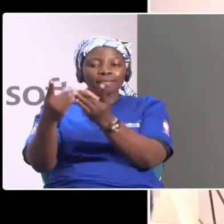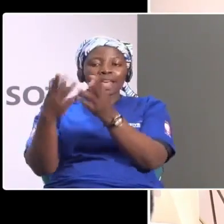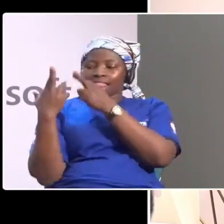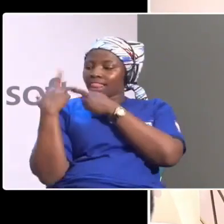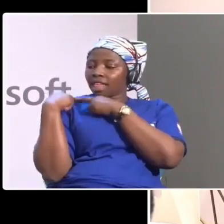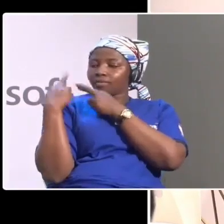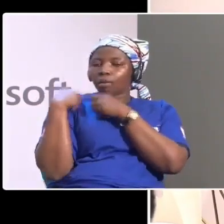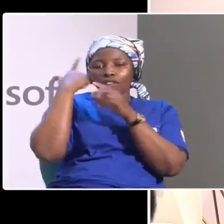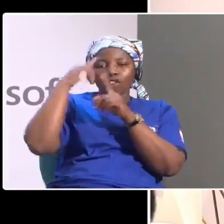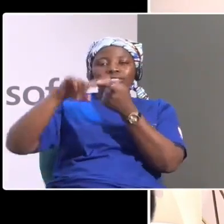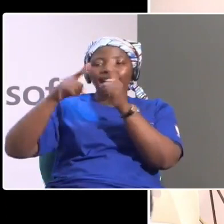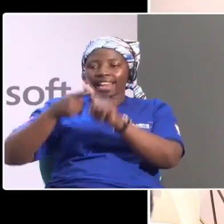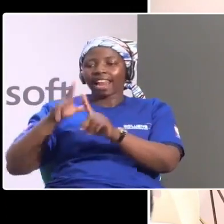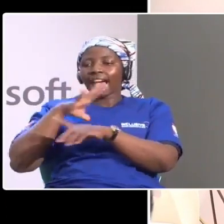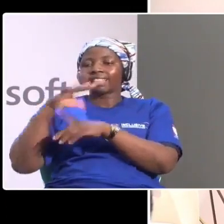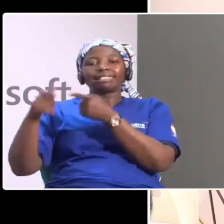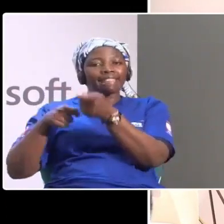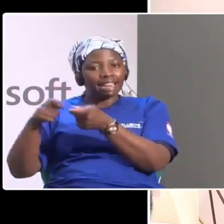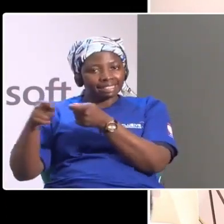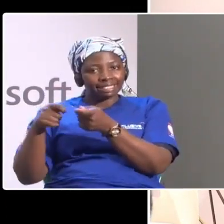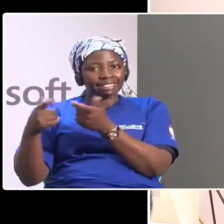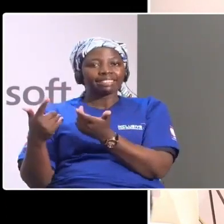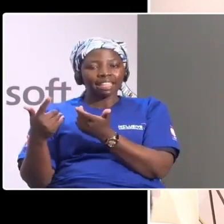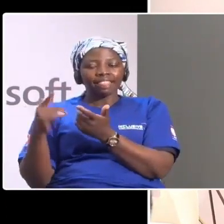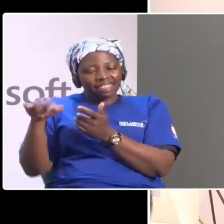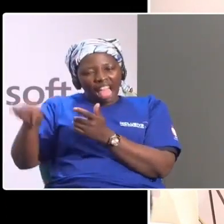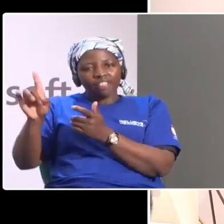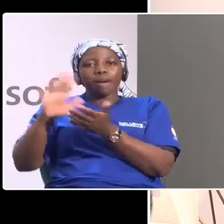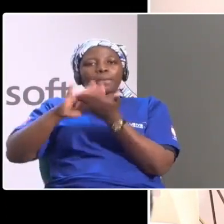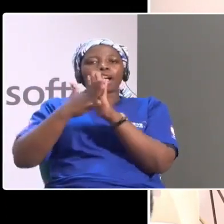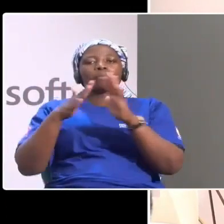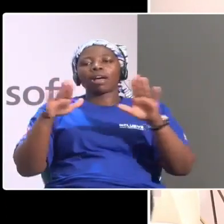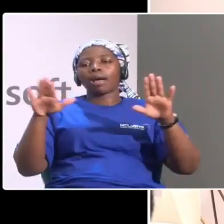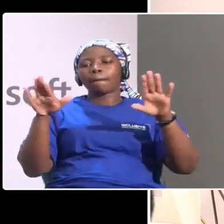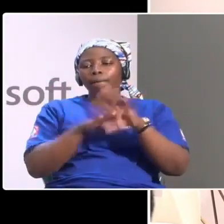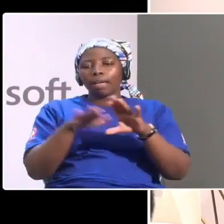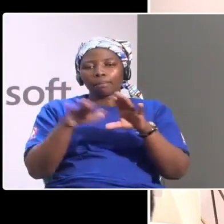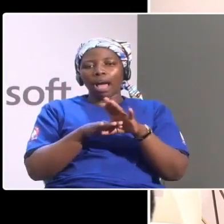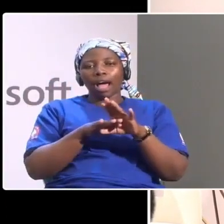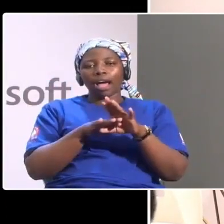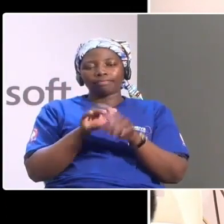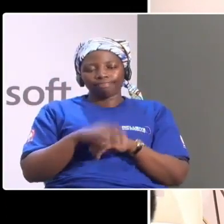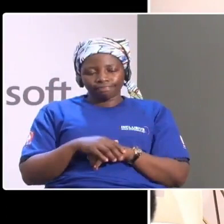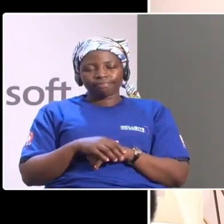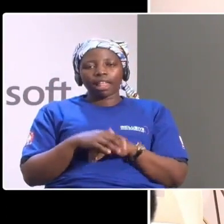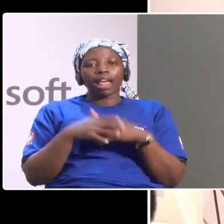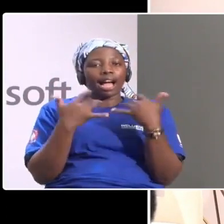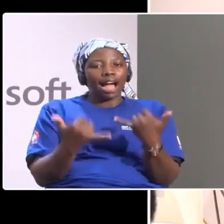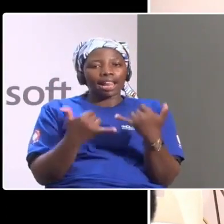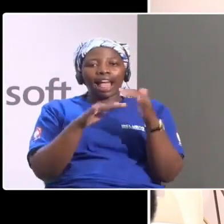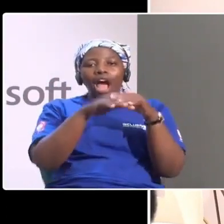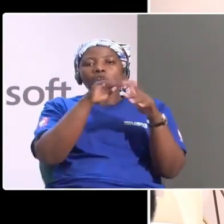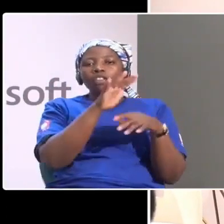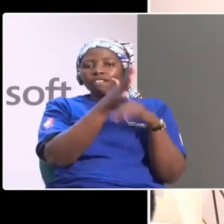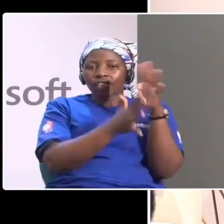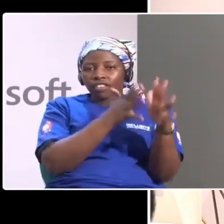for standards and trade becomes a member of ASO. Currently, out of the